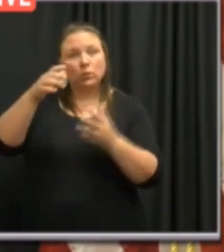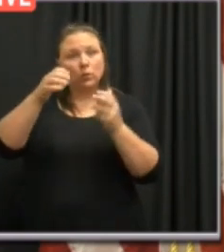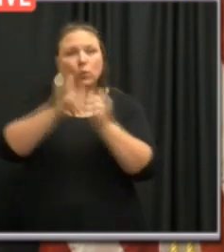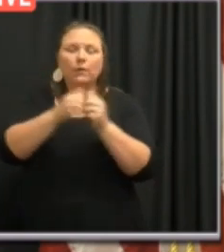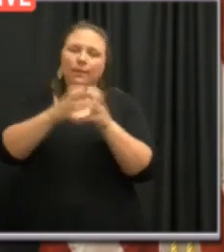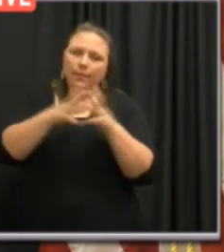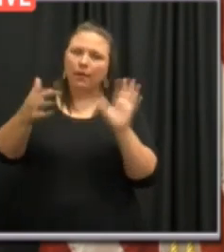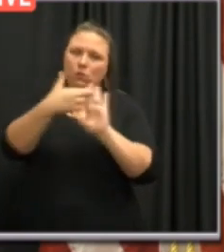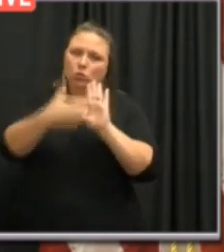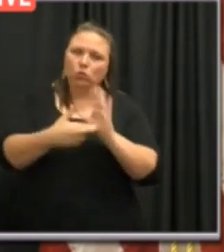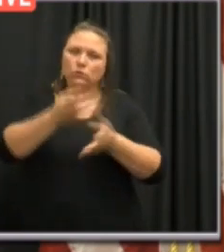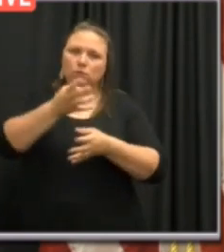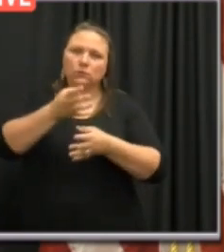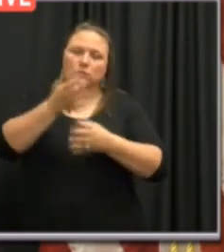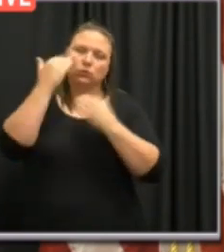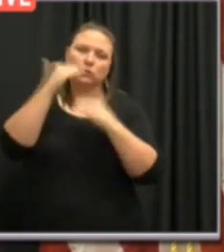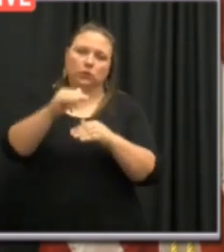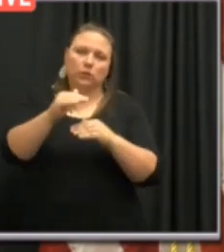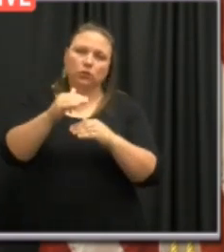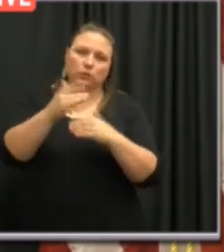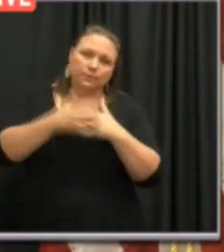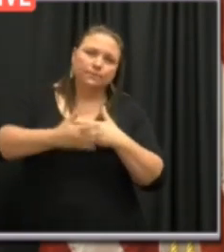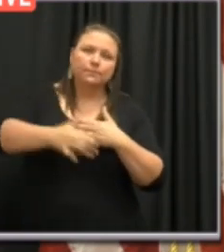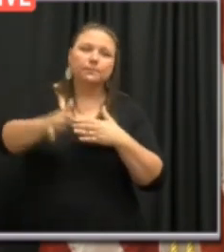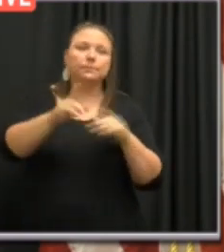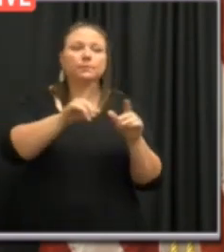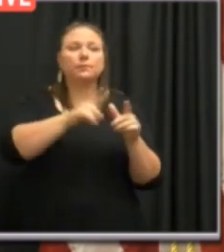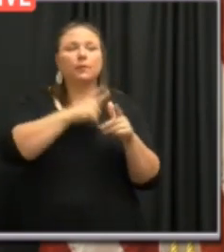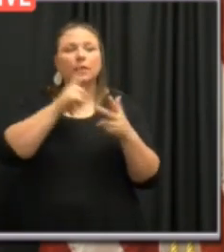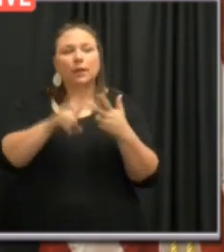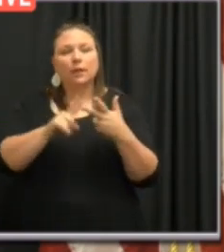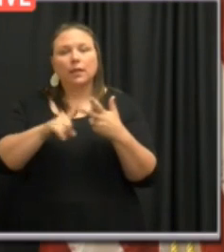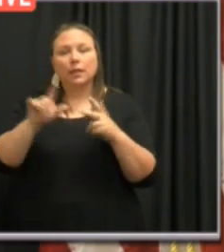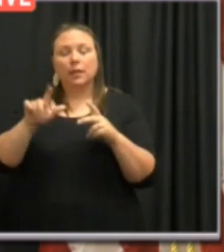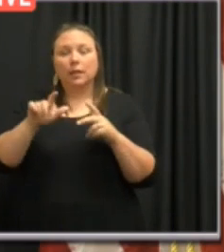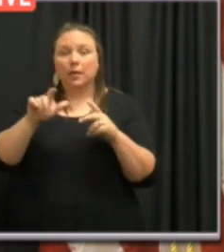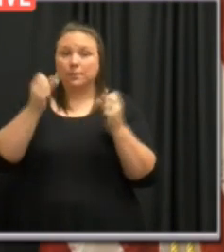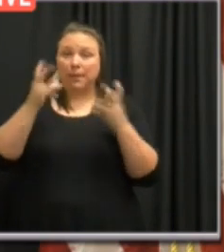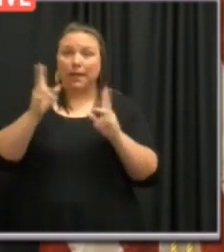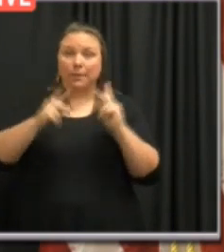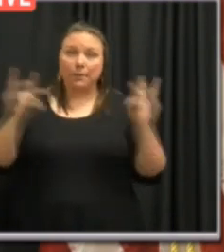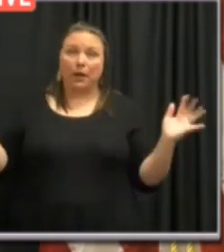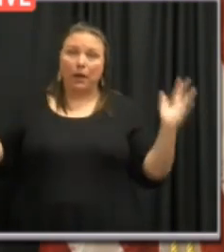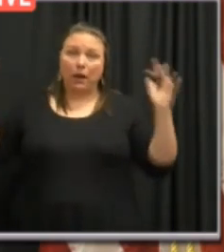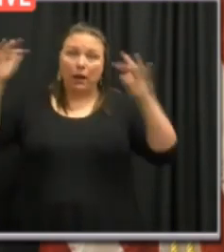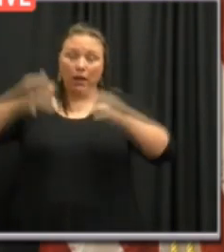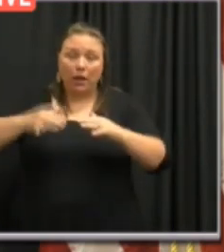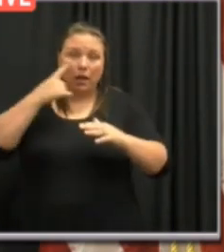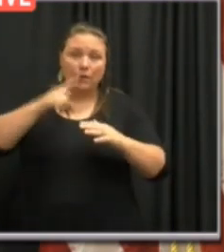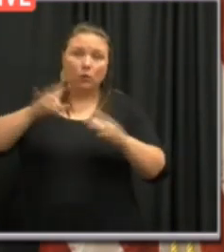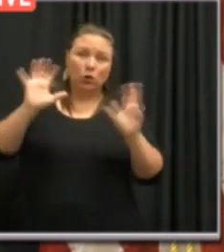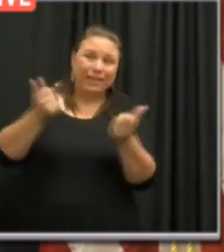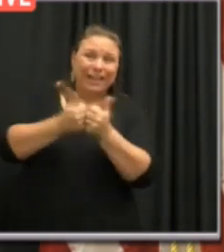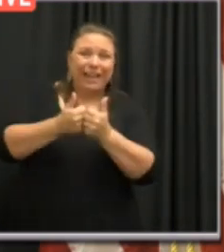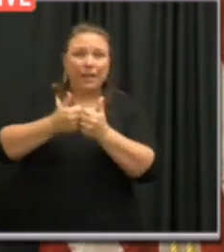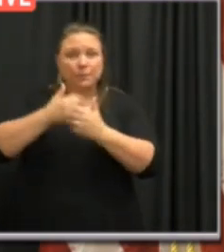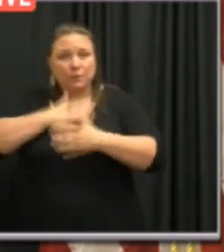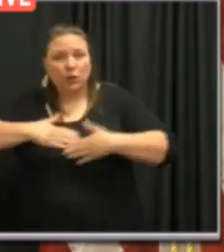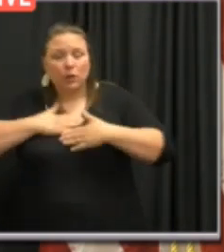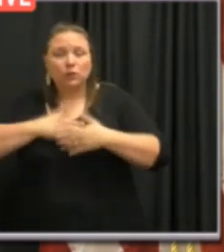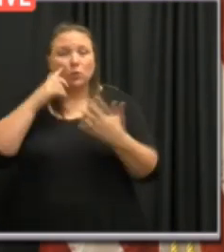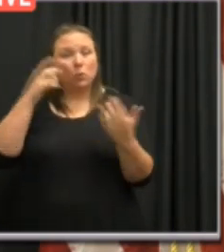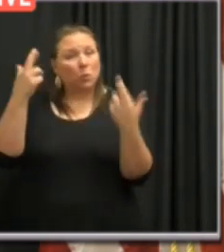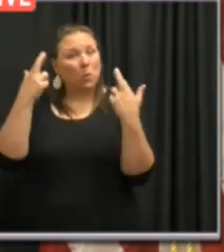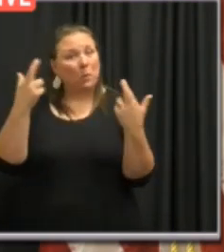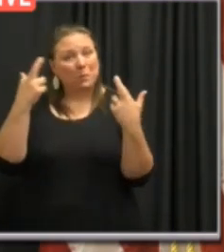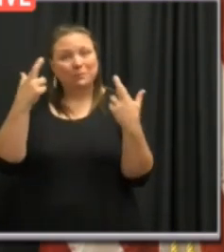protocols, paths going forward. And then in terms of large arenas, we are all crossing our